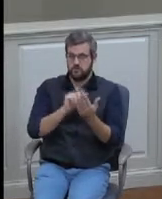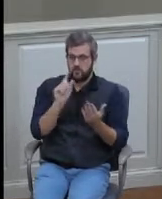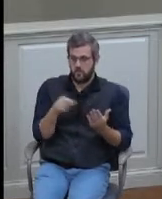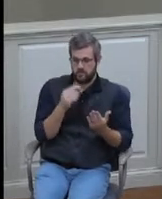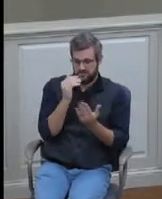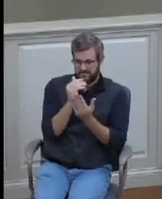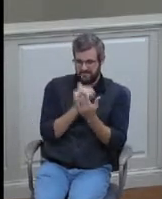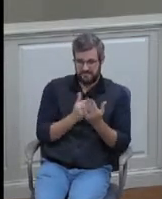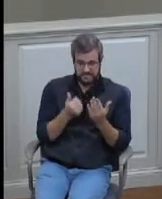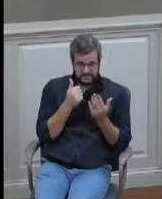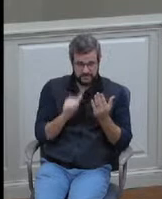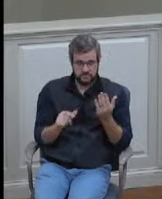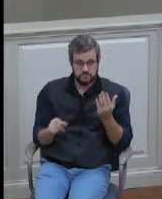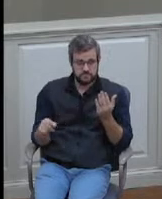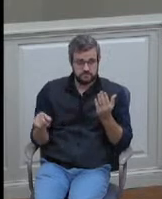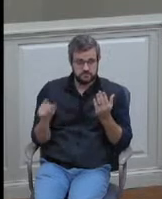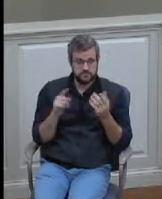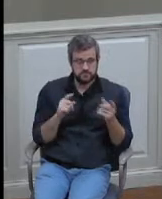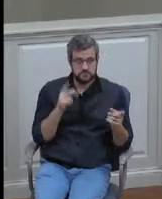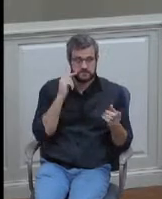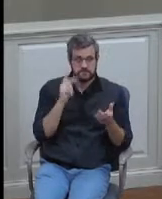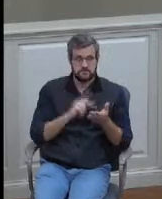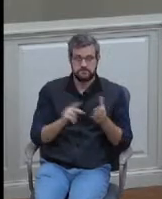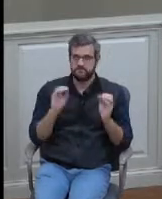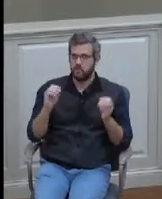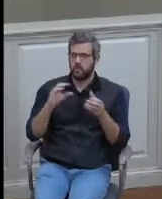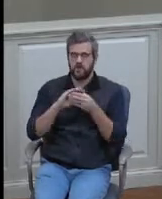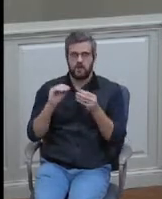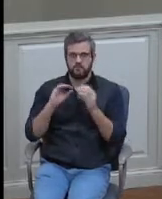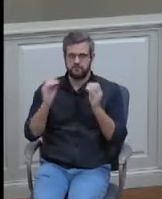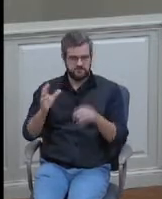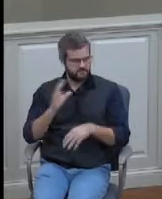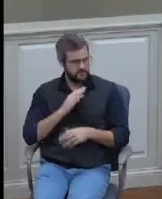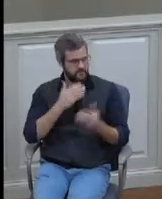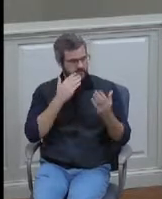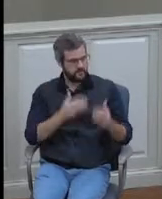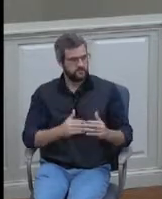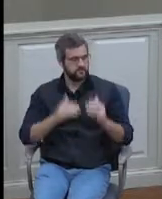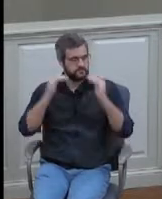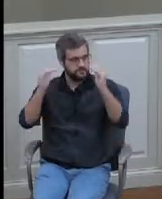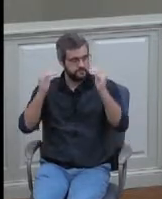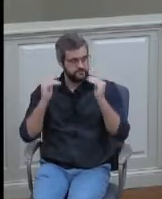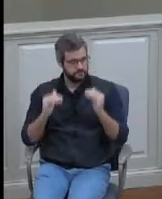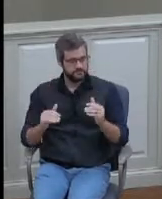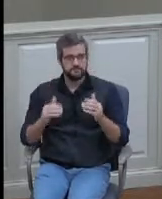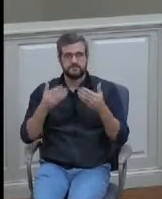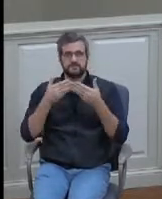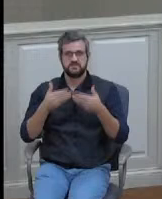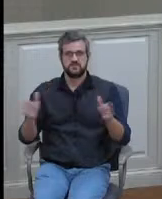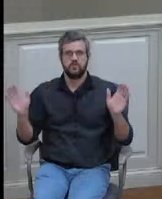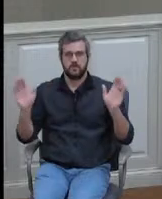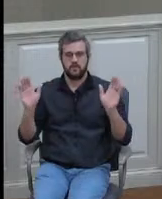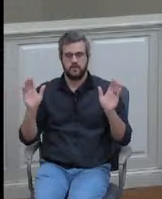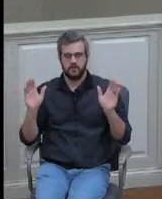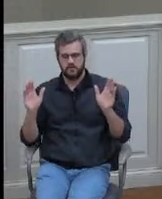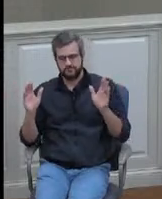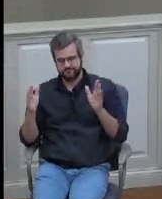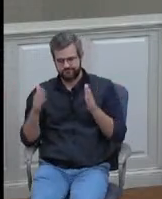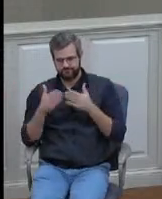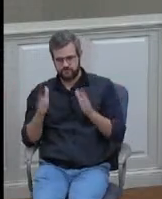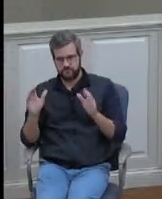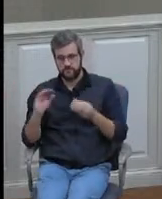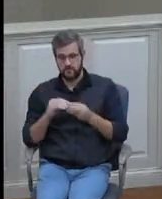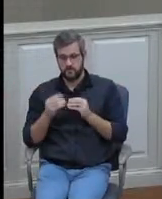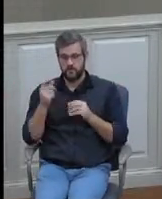Do we have any? There are no comments. Okay, thank you, ma'am. We'll move right on into the general.